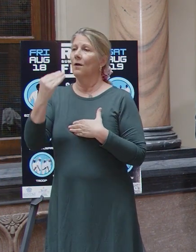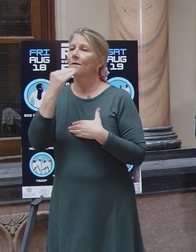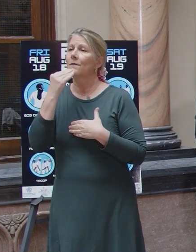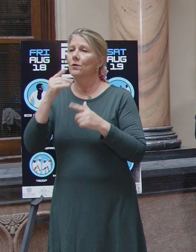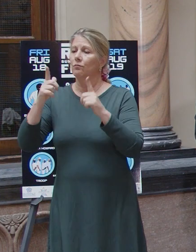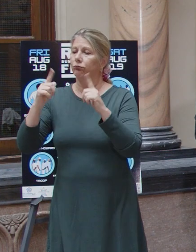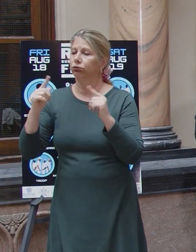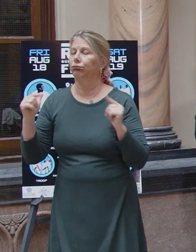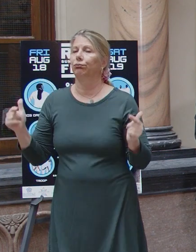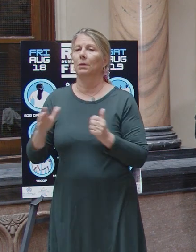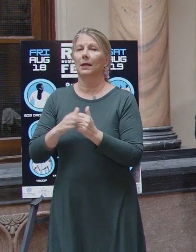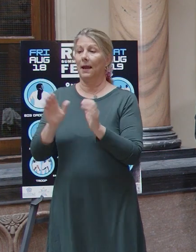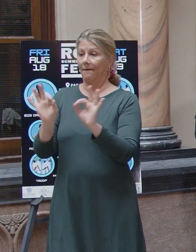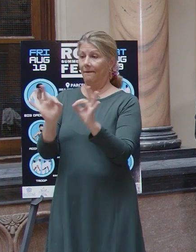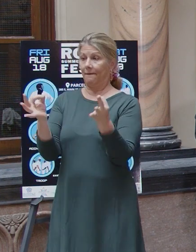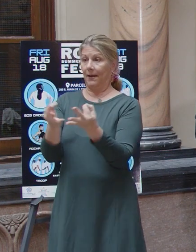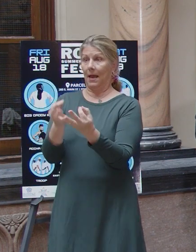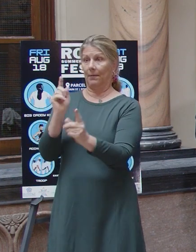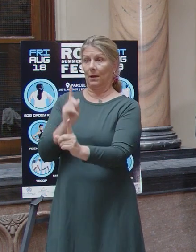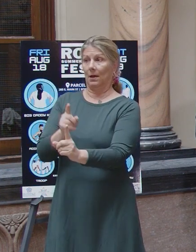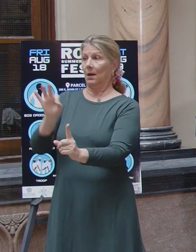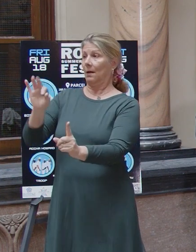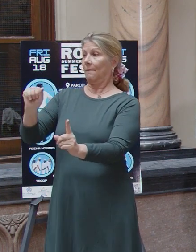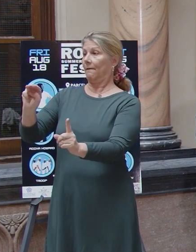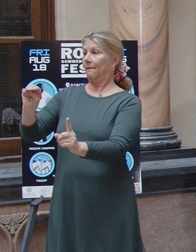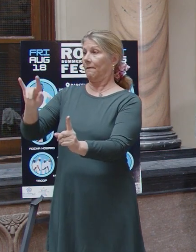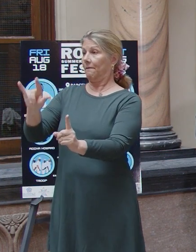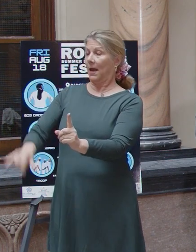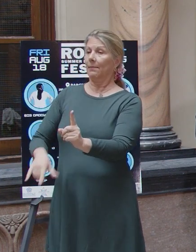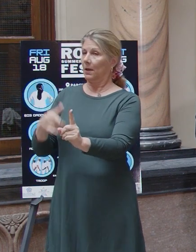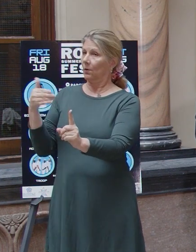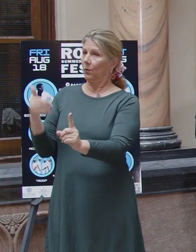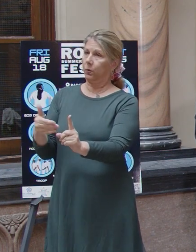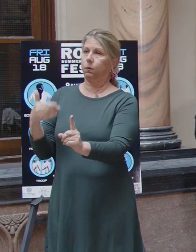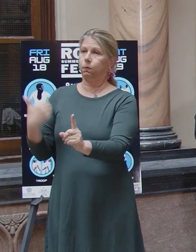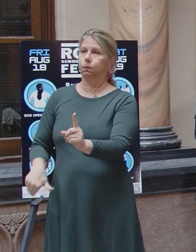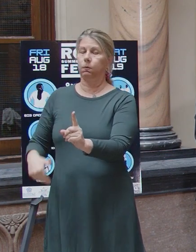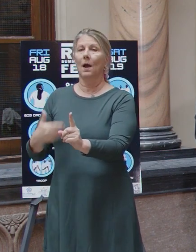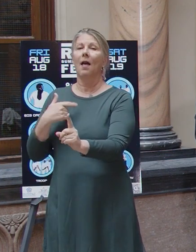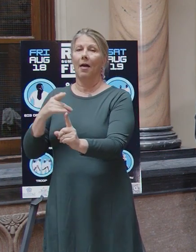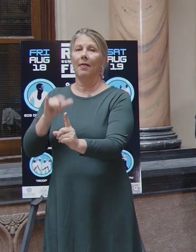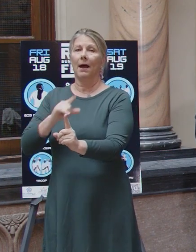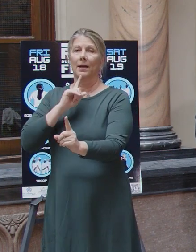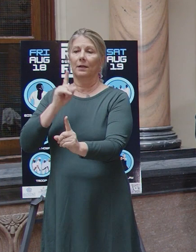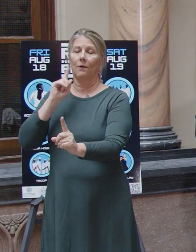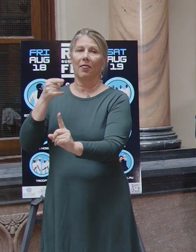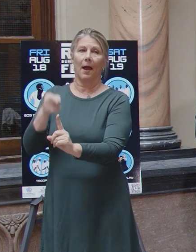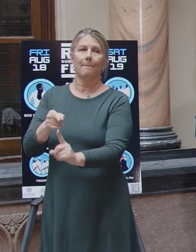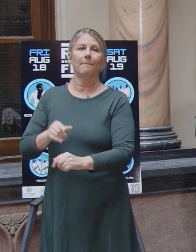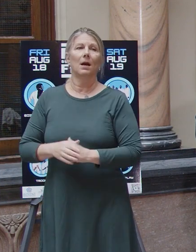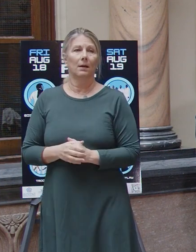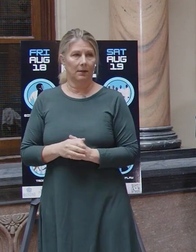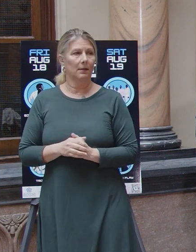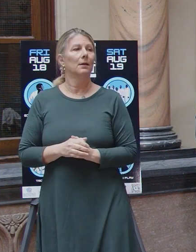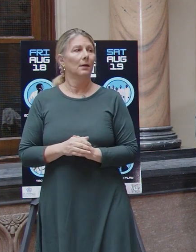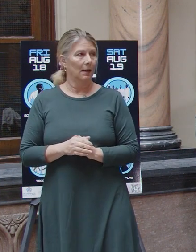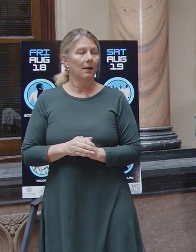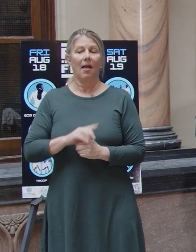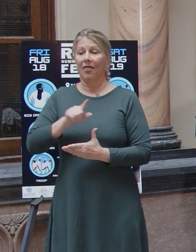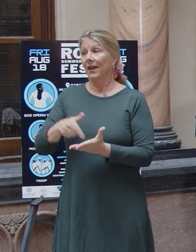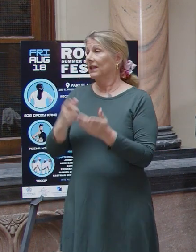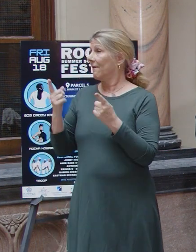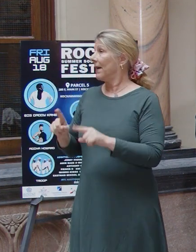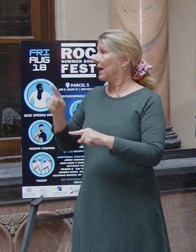family fun. I said family, family, family, family. So it's family programming. This event would not be